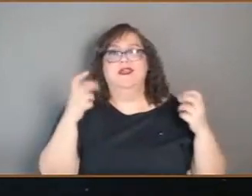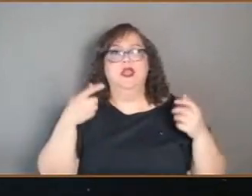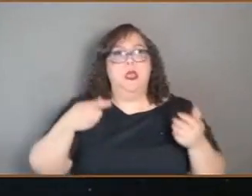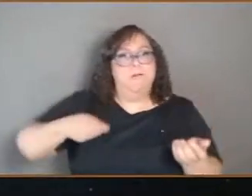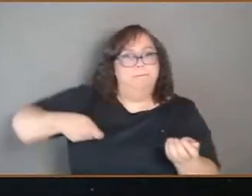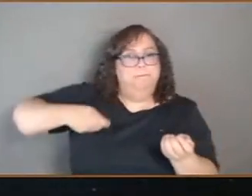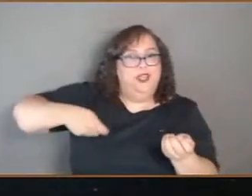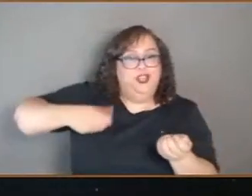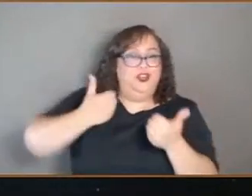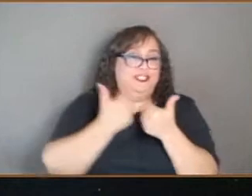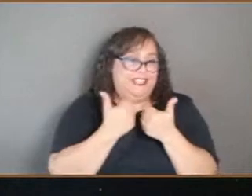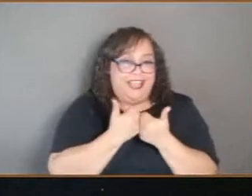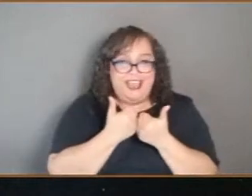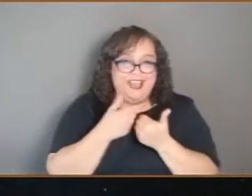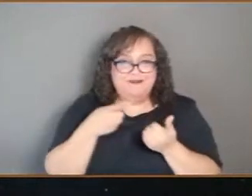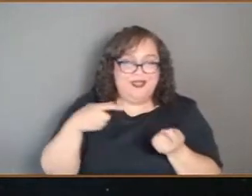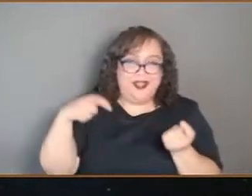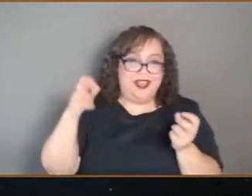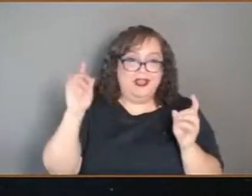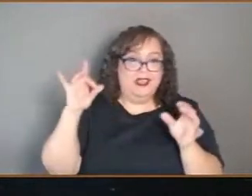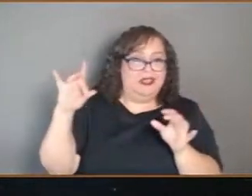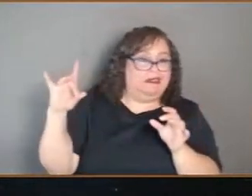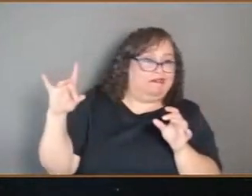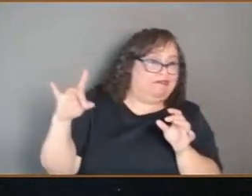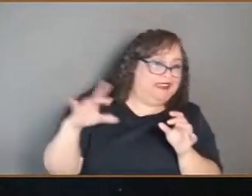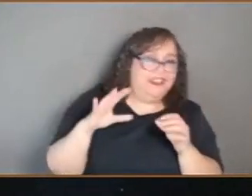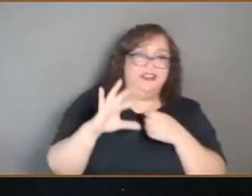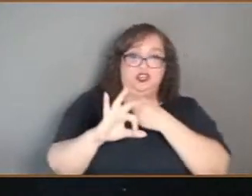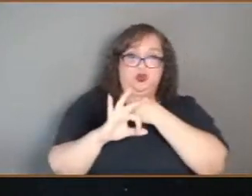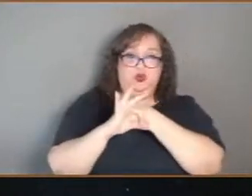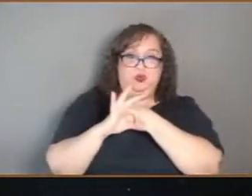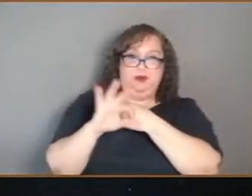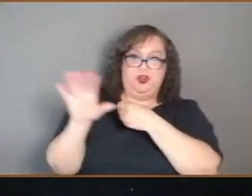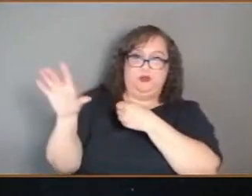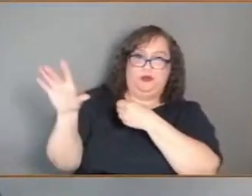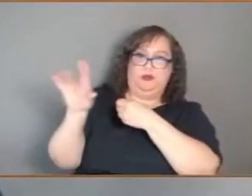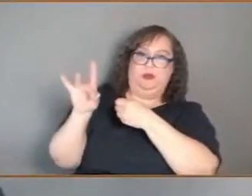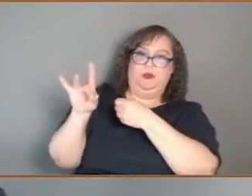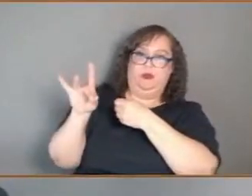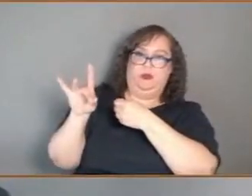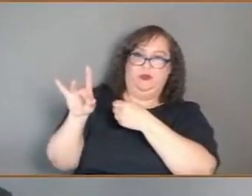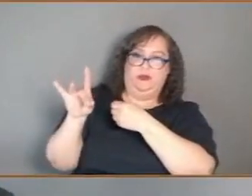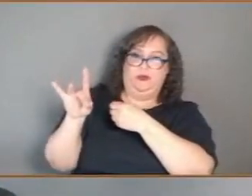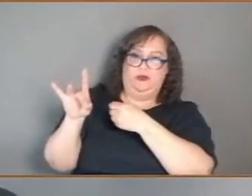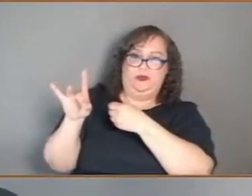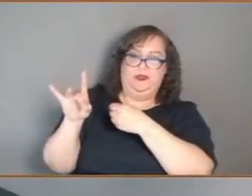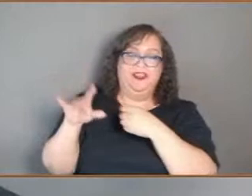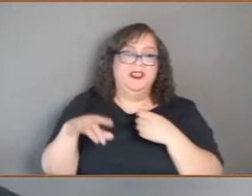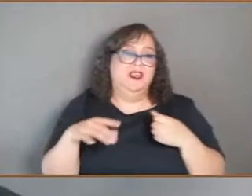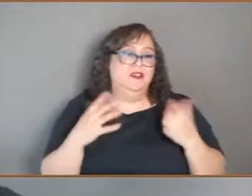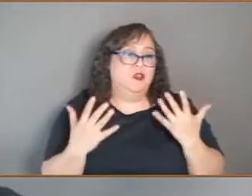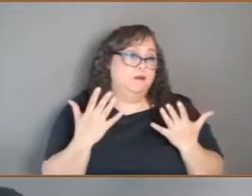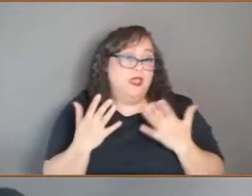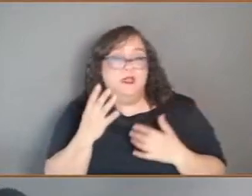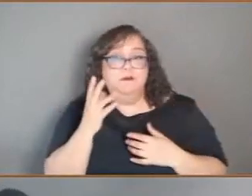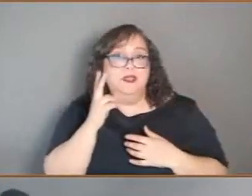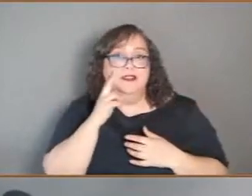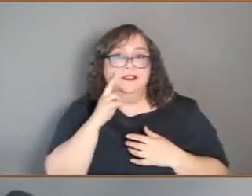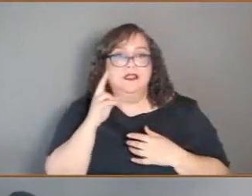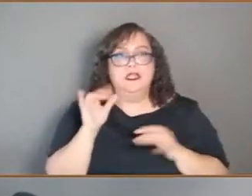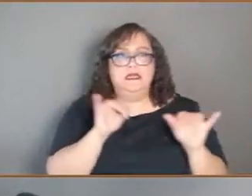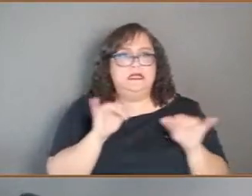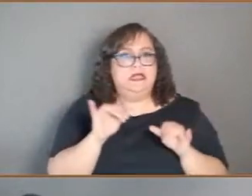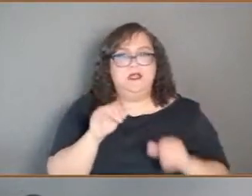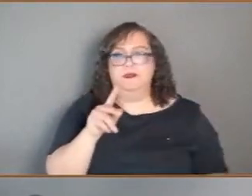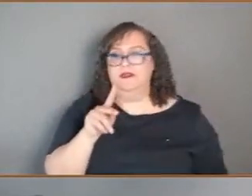solar system and captured by Jupiter. So we might be seeing ices that are more similar to what we see in the Kuiper Belt, or maybe they